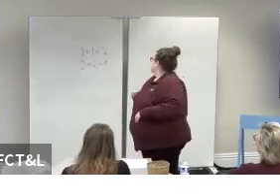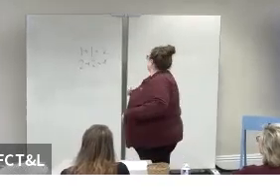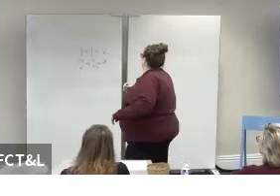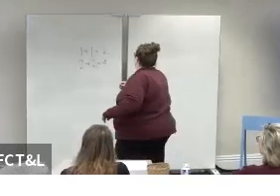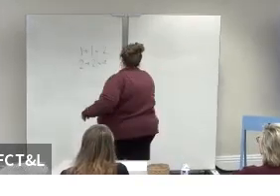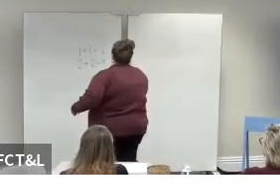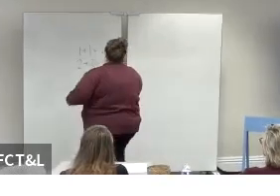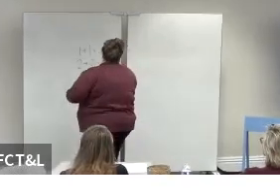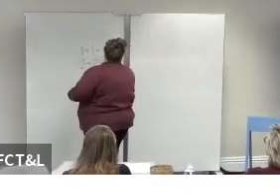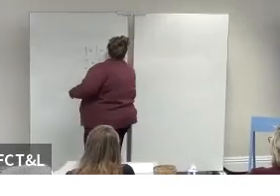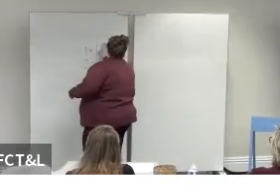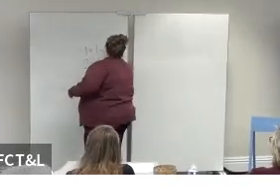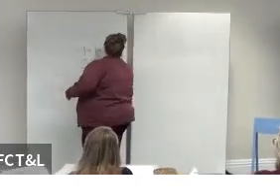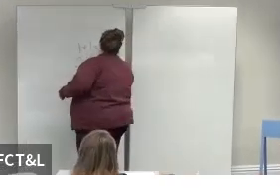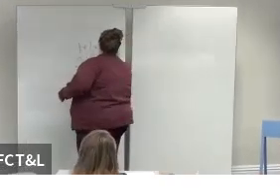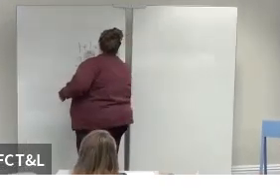very difficult.